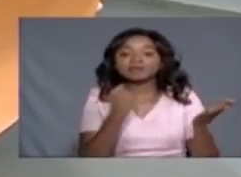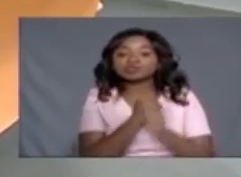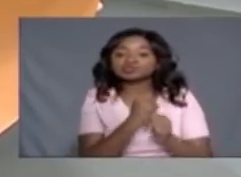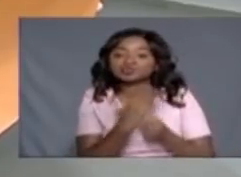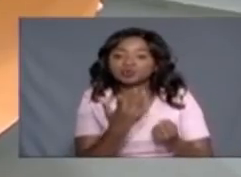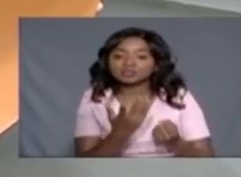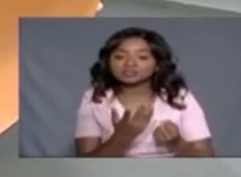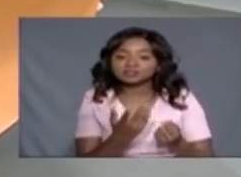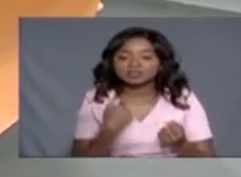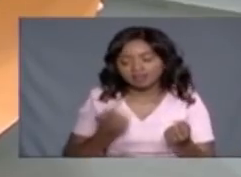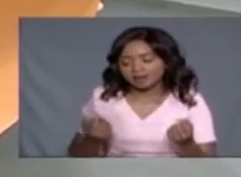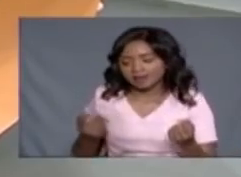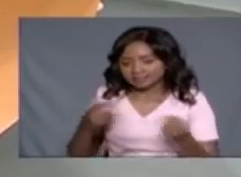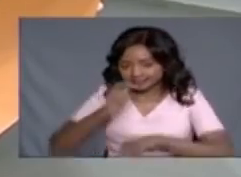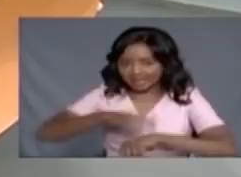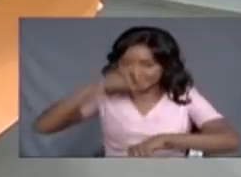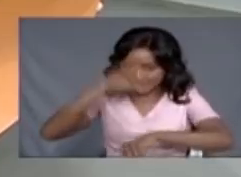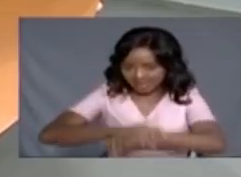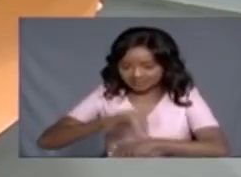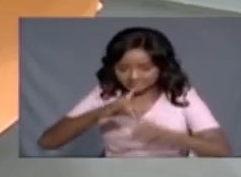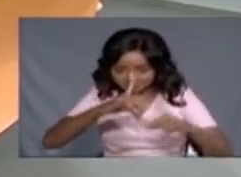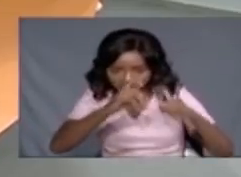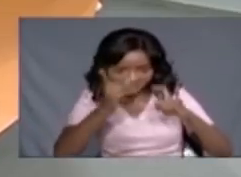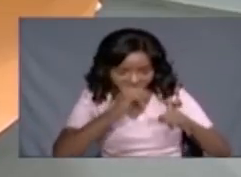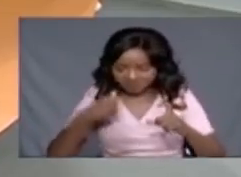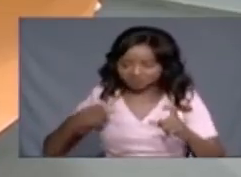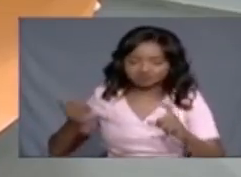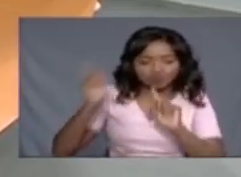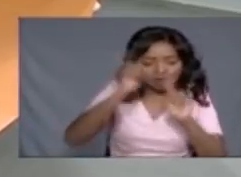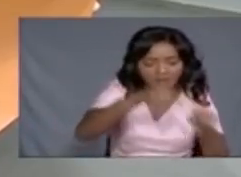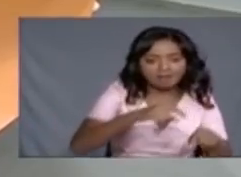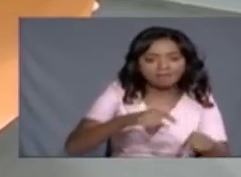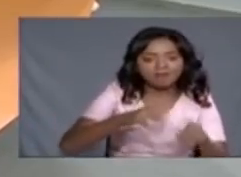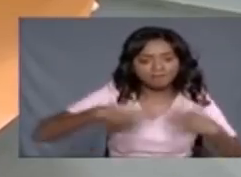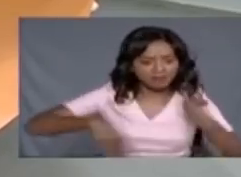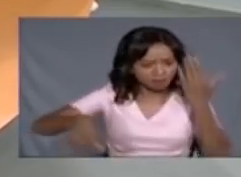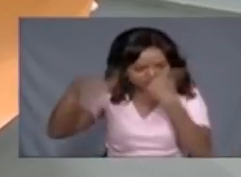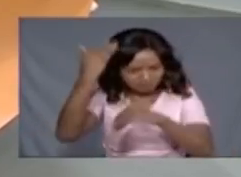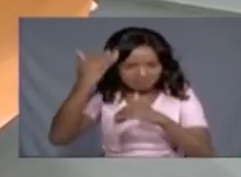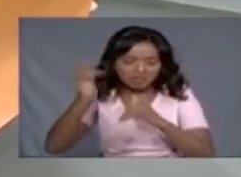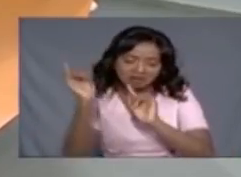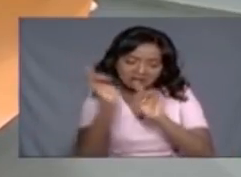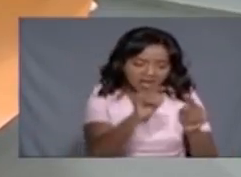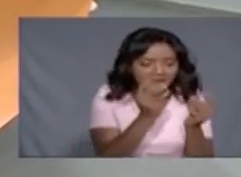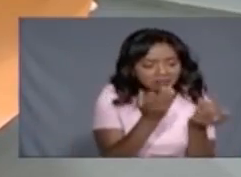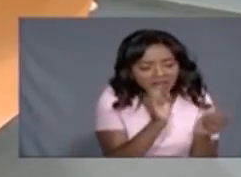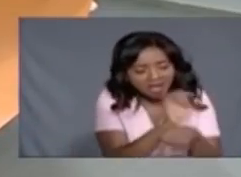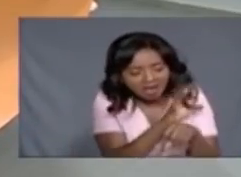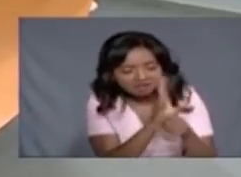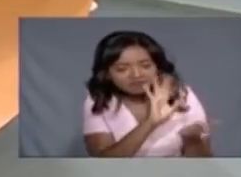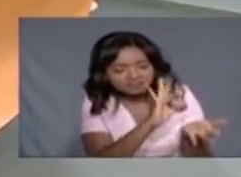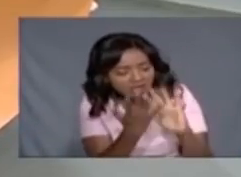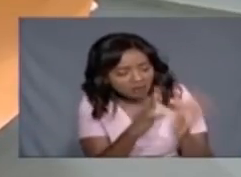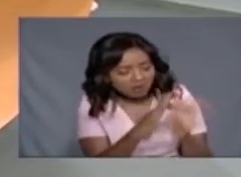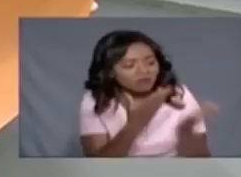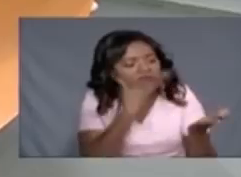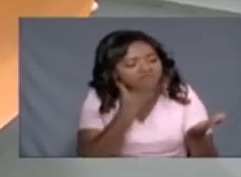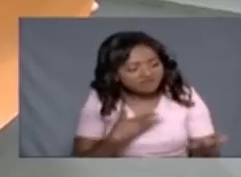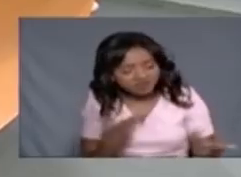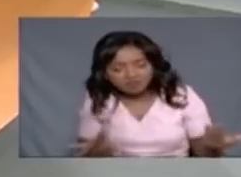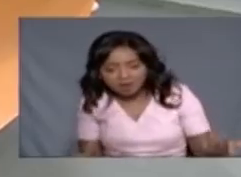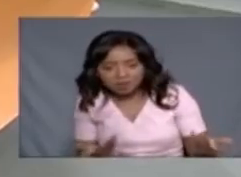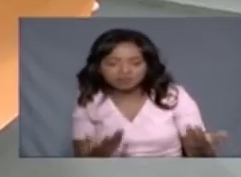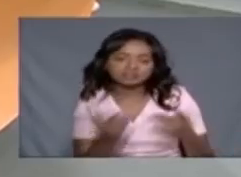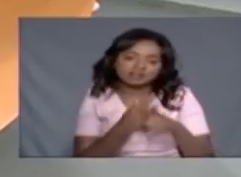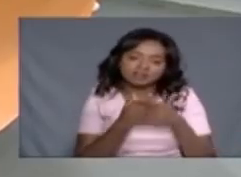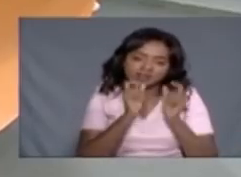back to them. As I expect that once they get this picture, they decide what is it, they will have feedback. Yeah,